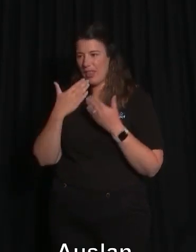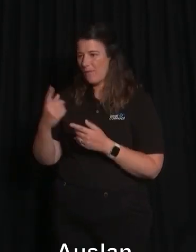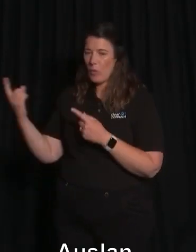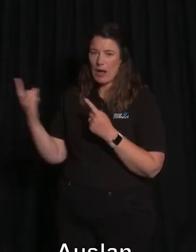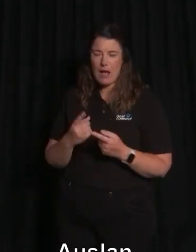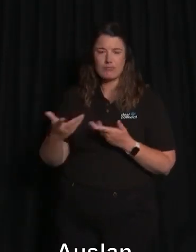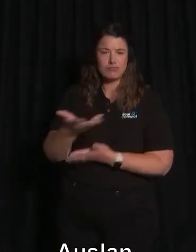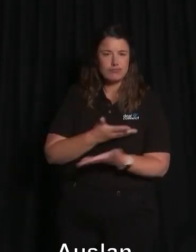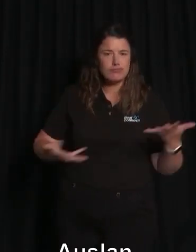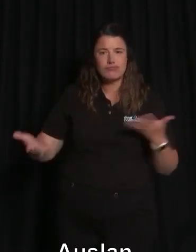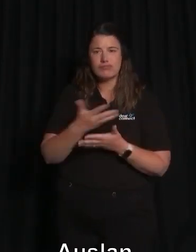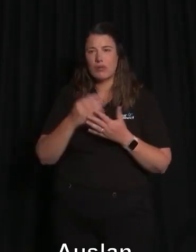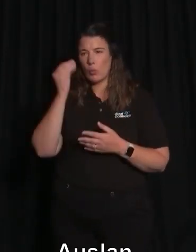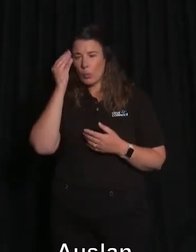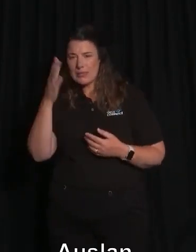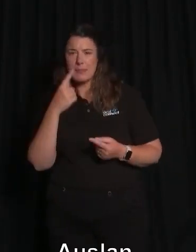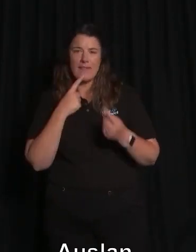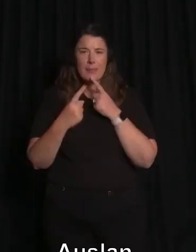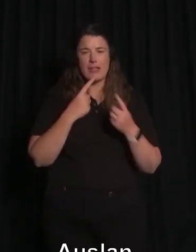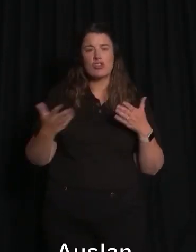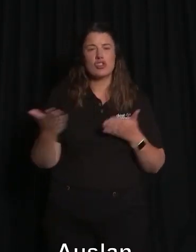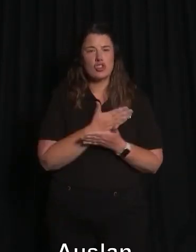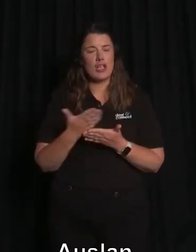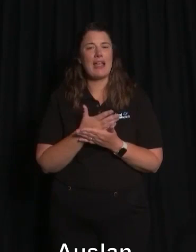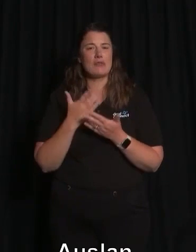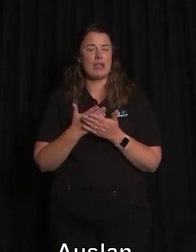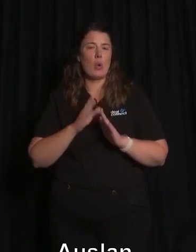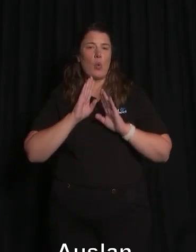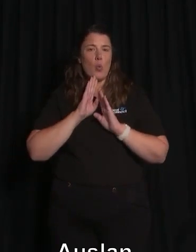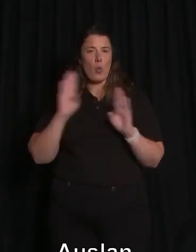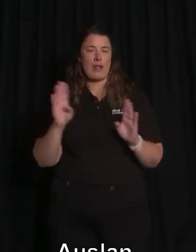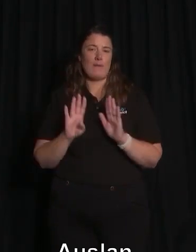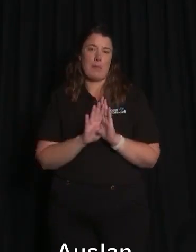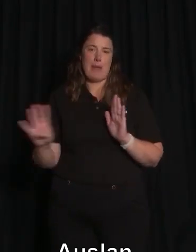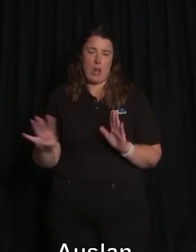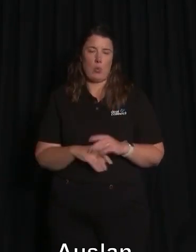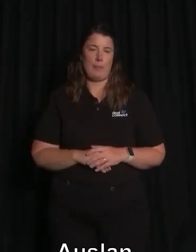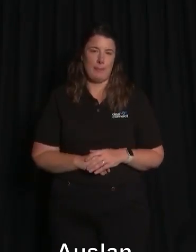knowledge and experience and wisdom. It's going to be a really wonderful panel.